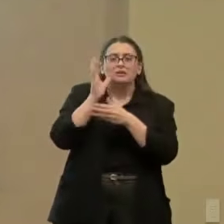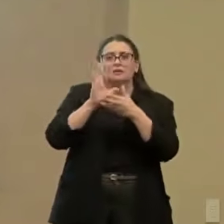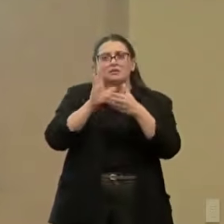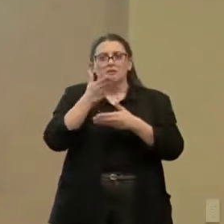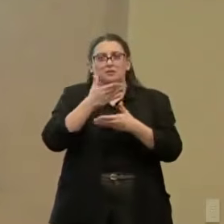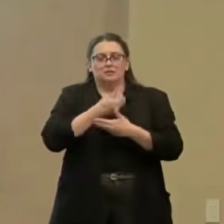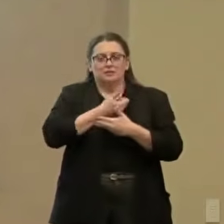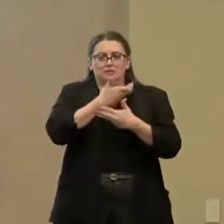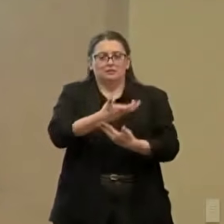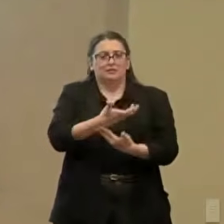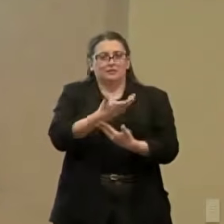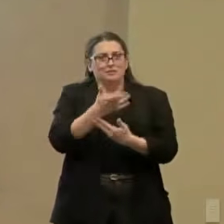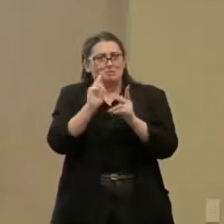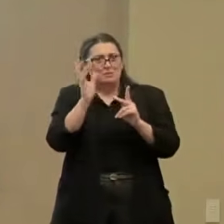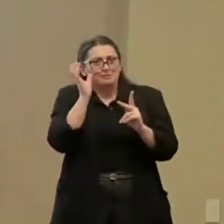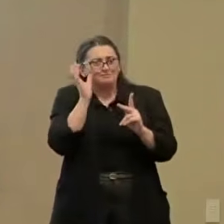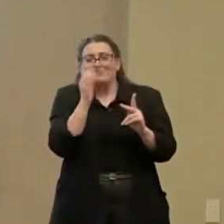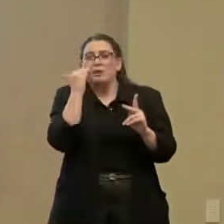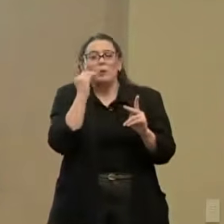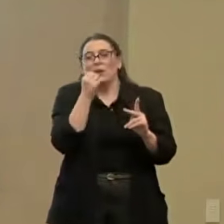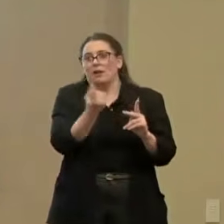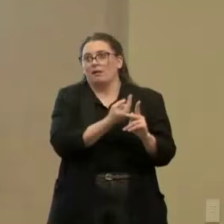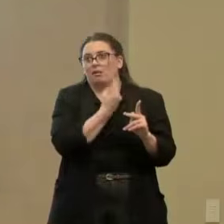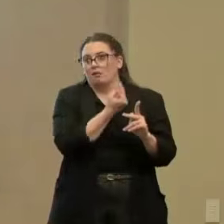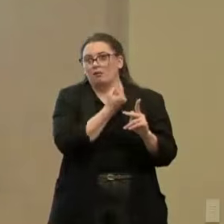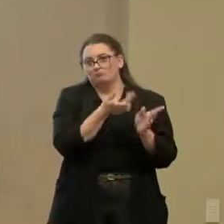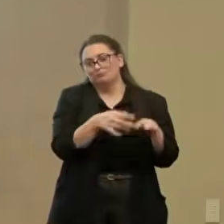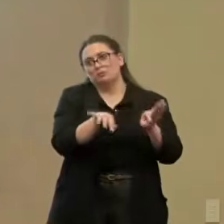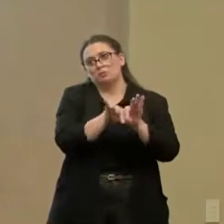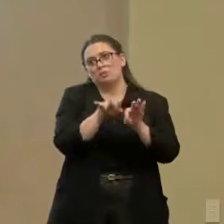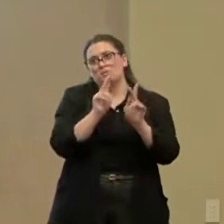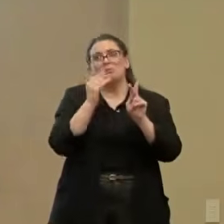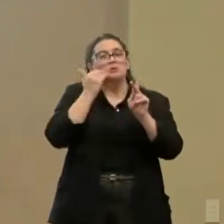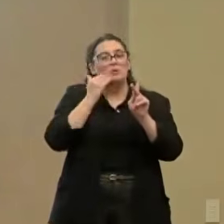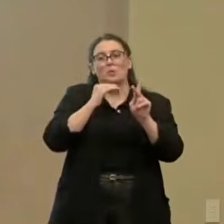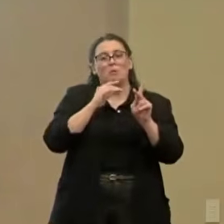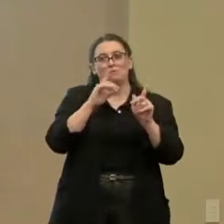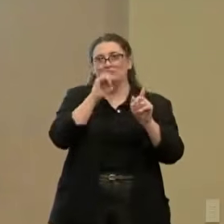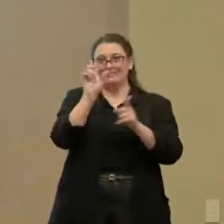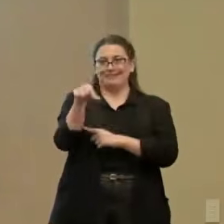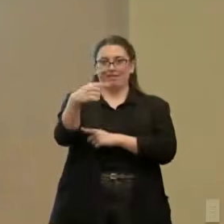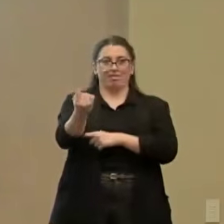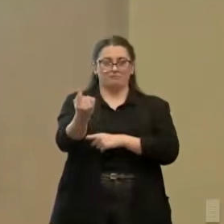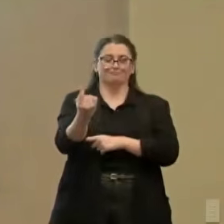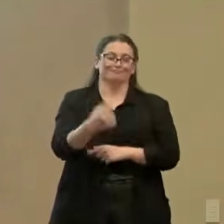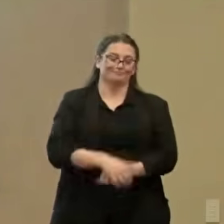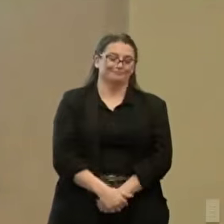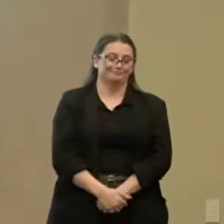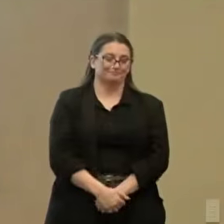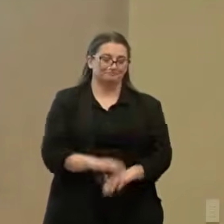not alone is an amazing thing. So thank you for always helping other people know that they're not alone too.